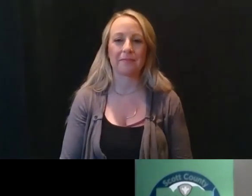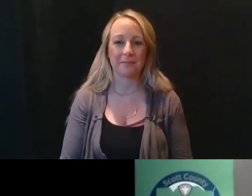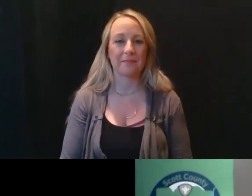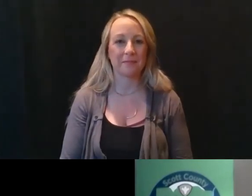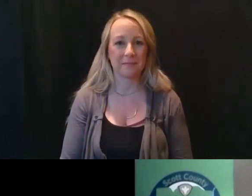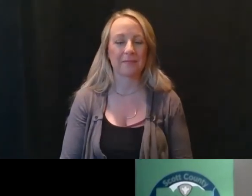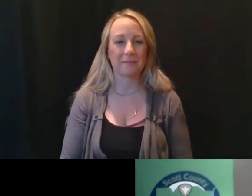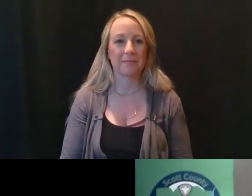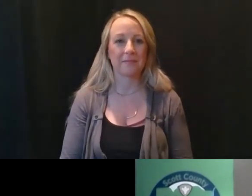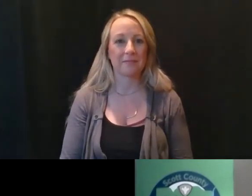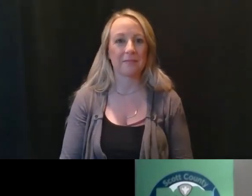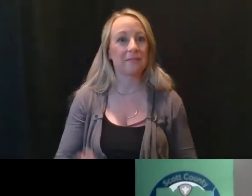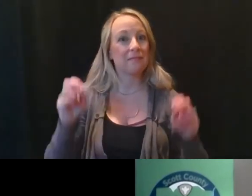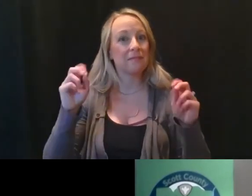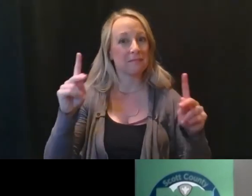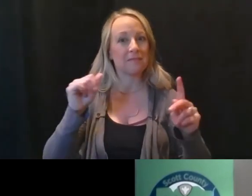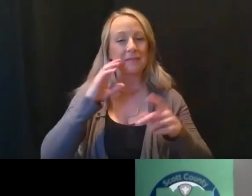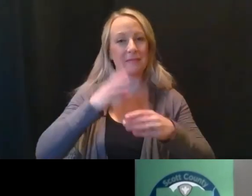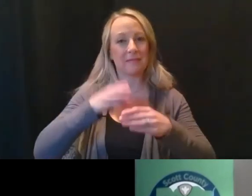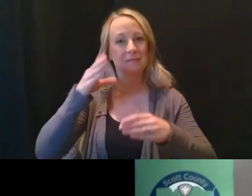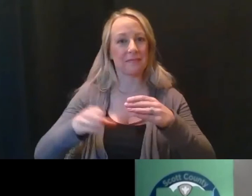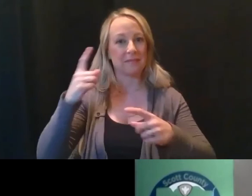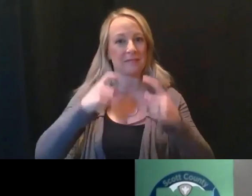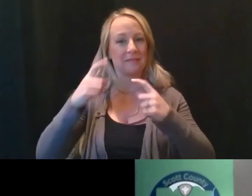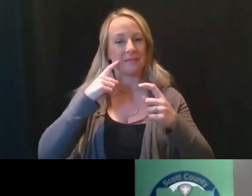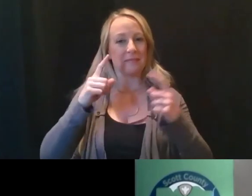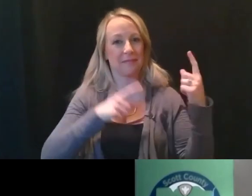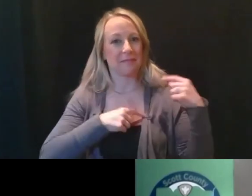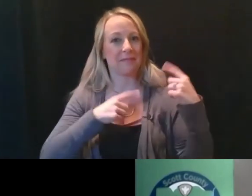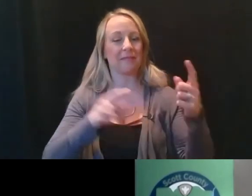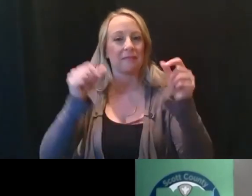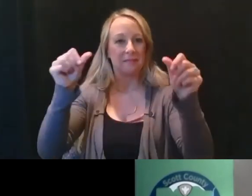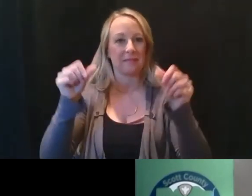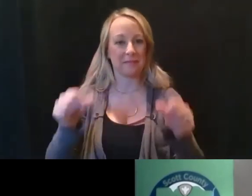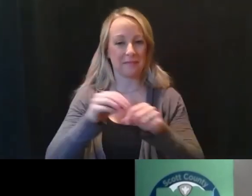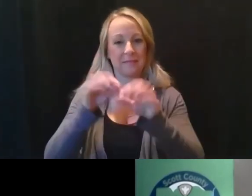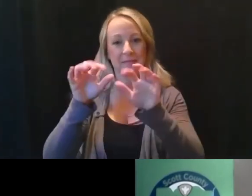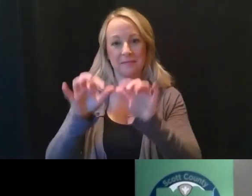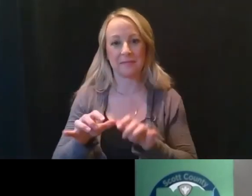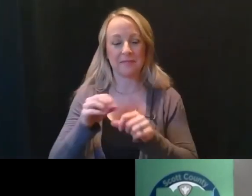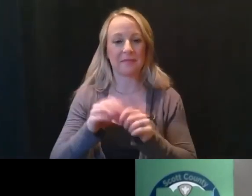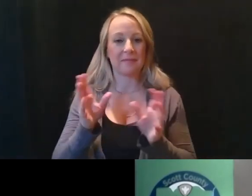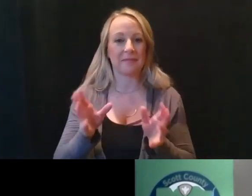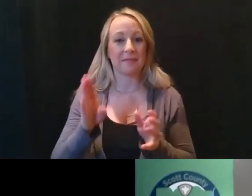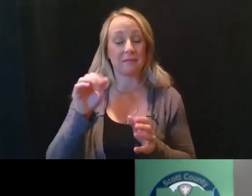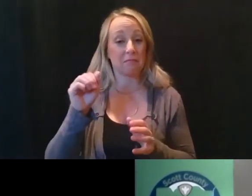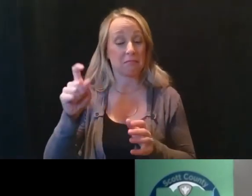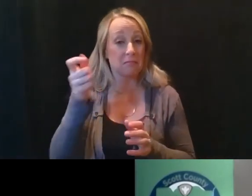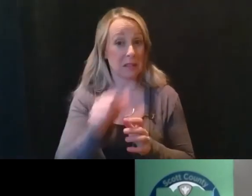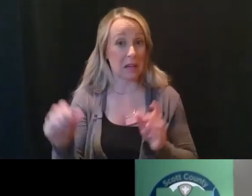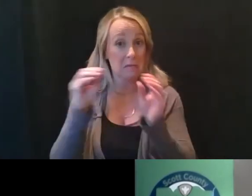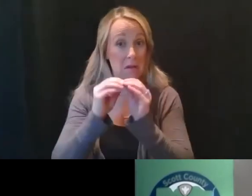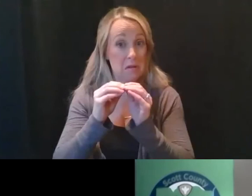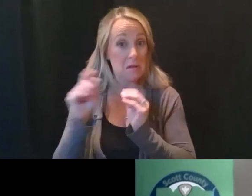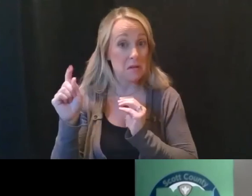Okay, that is the end of the questions that have already been typed into the chat box. Let's pause here for a